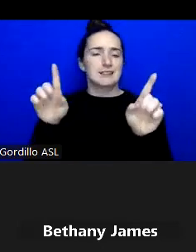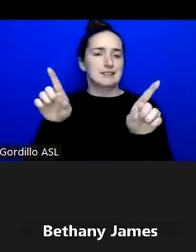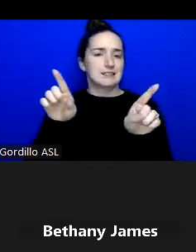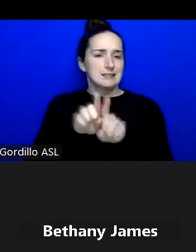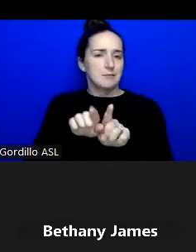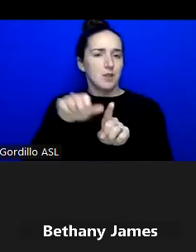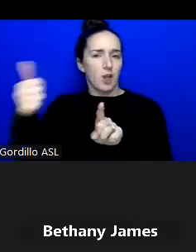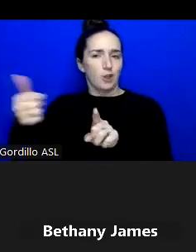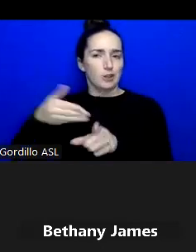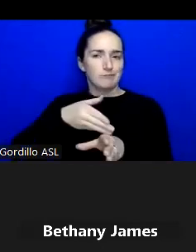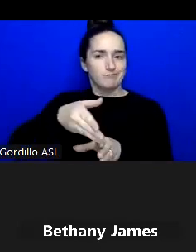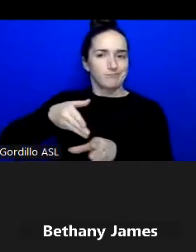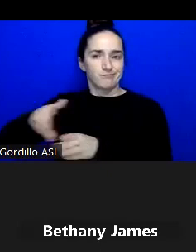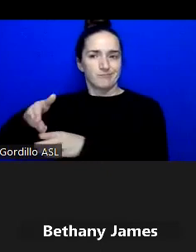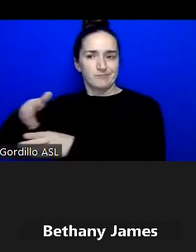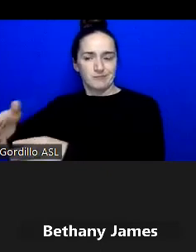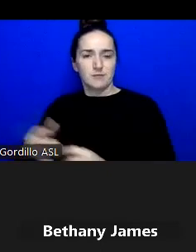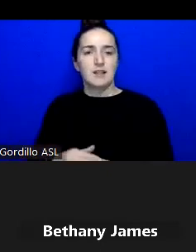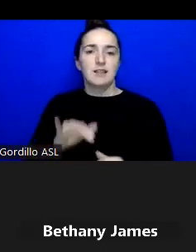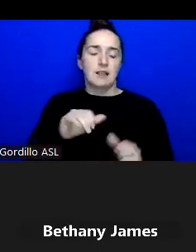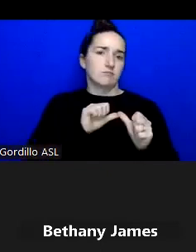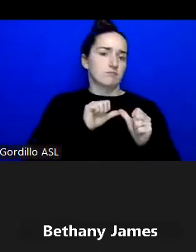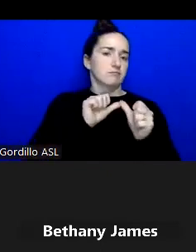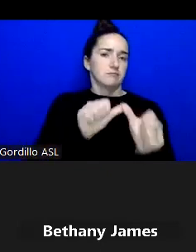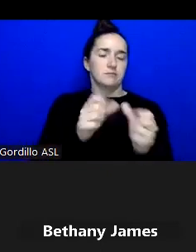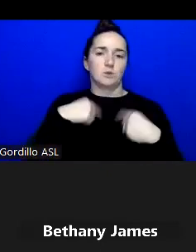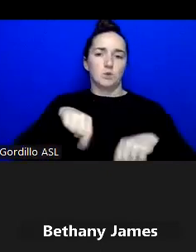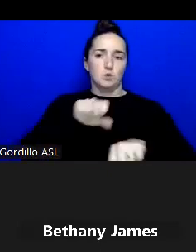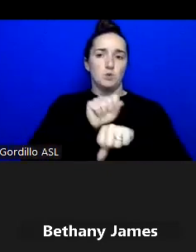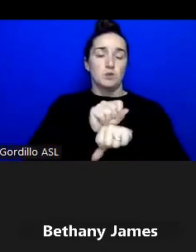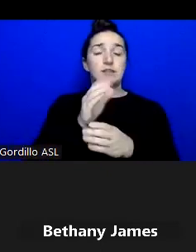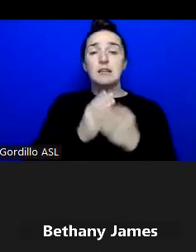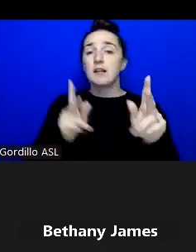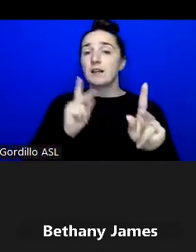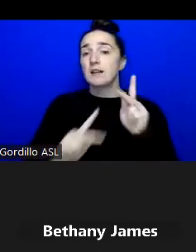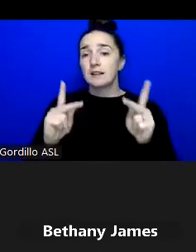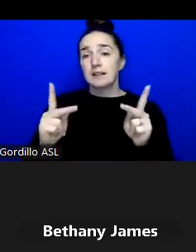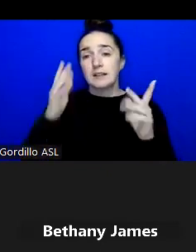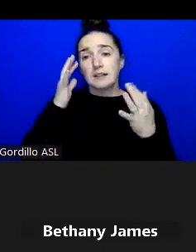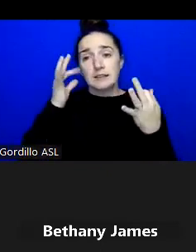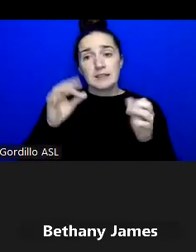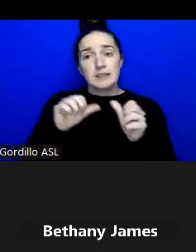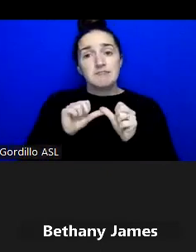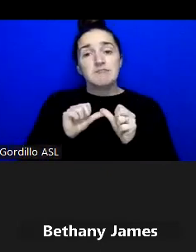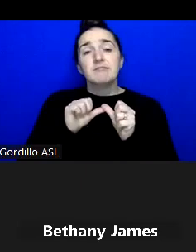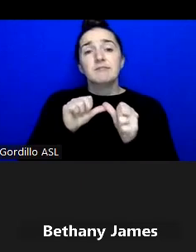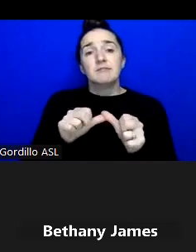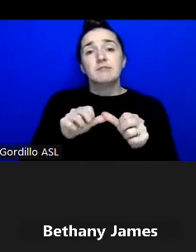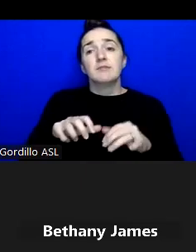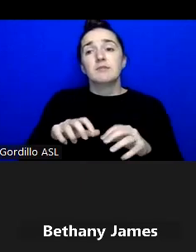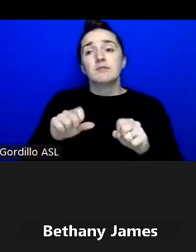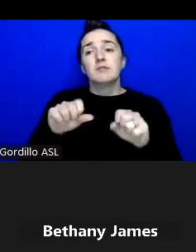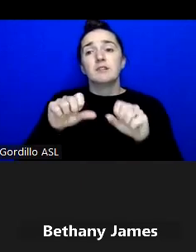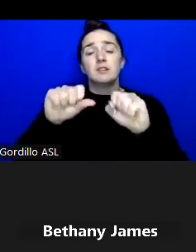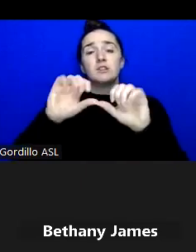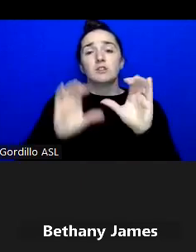throughout the span of our careers. Some people choose to go on and become board certified. There's different types of board certification that you can